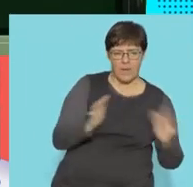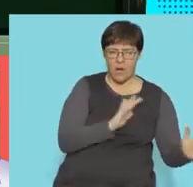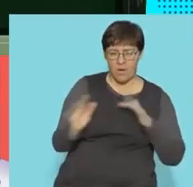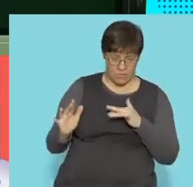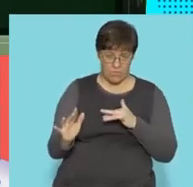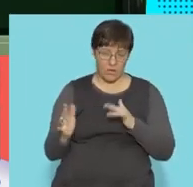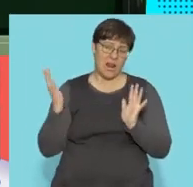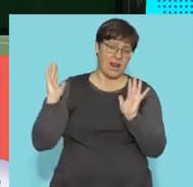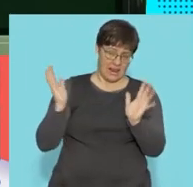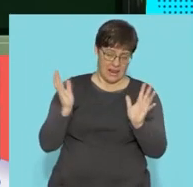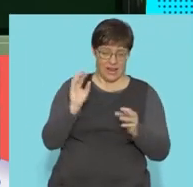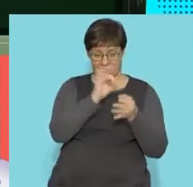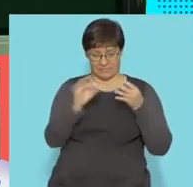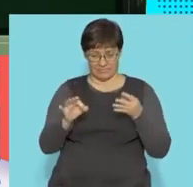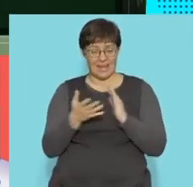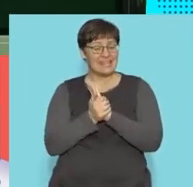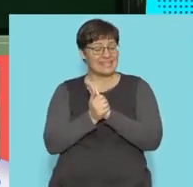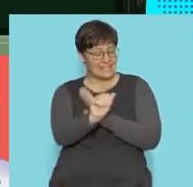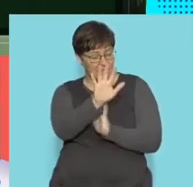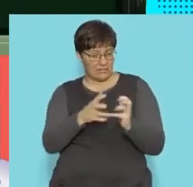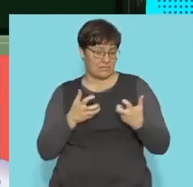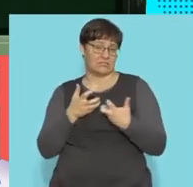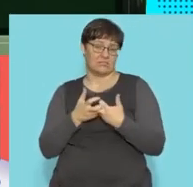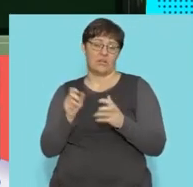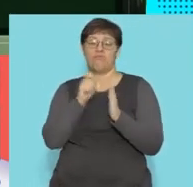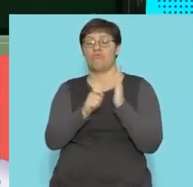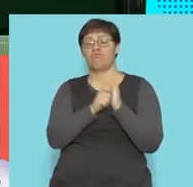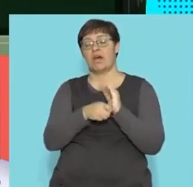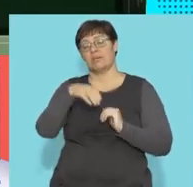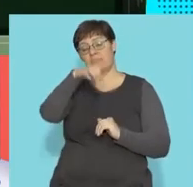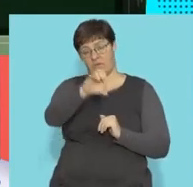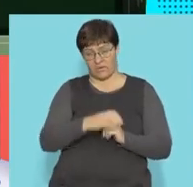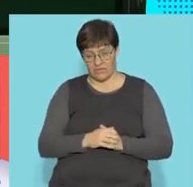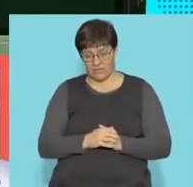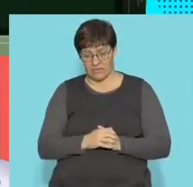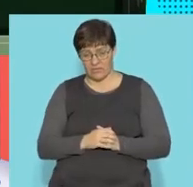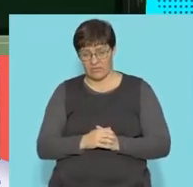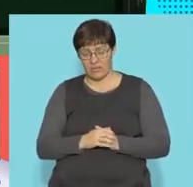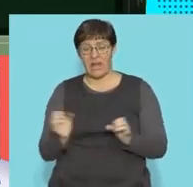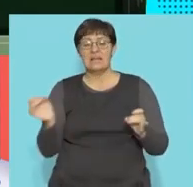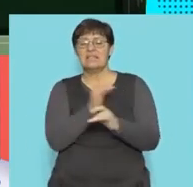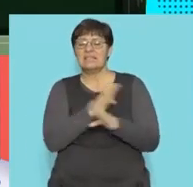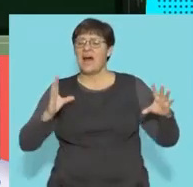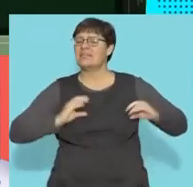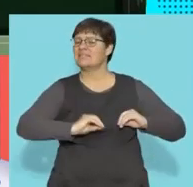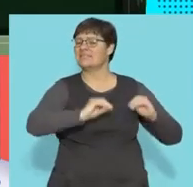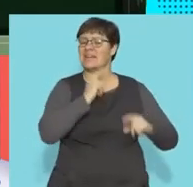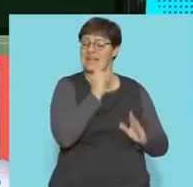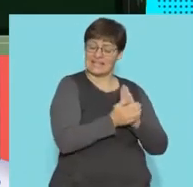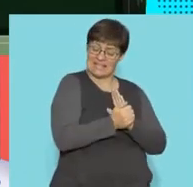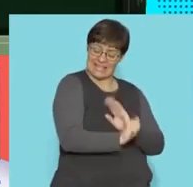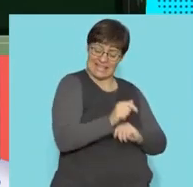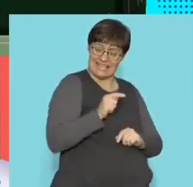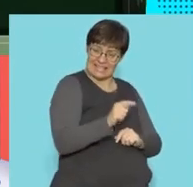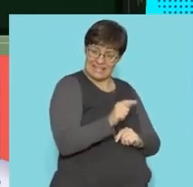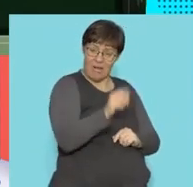important skills associated with writing a paragraph. And right at the beginning of this lesson, I said, those skills that you've learnt